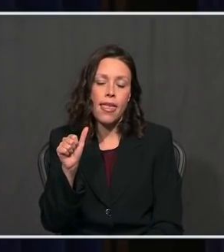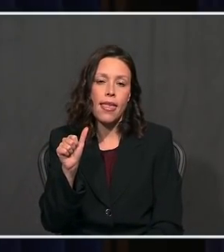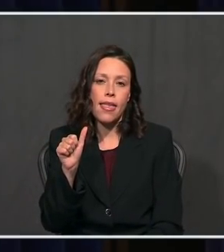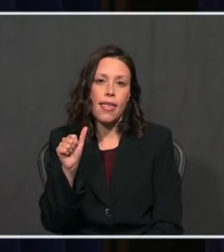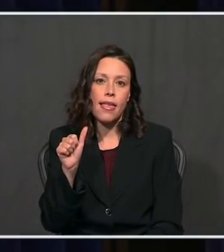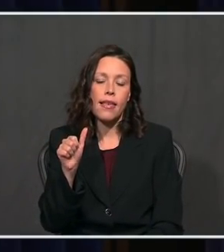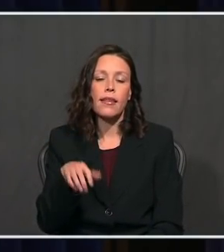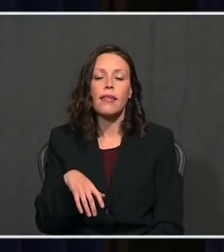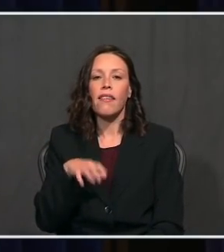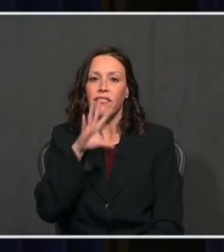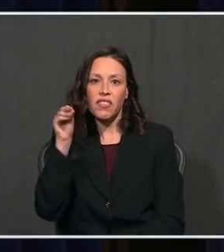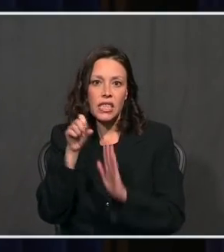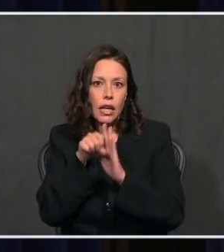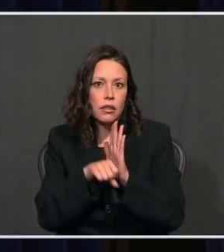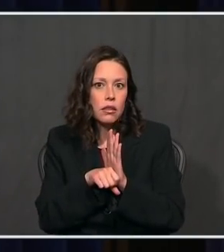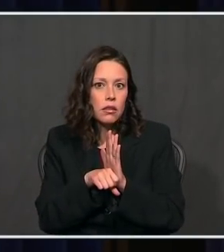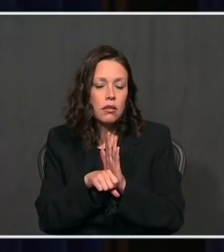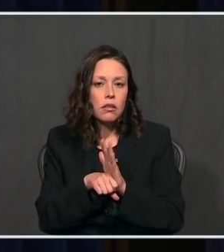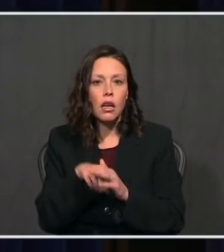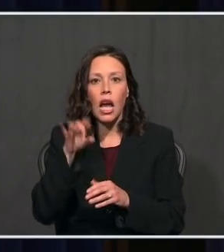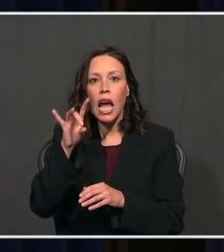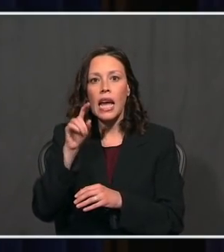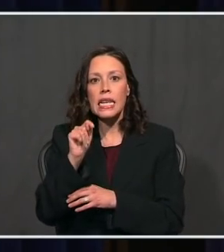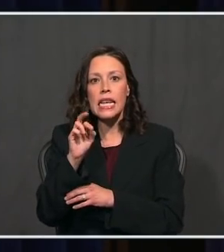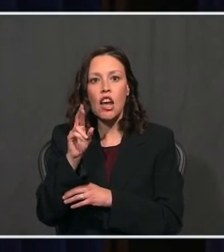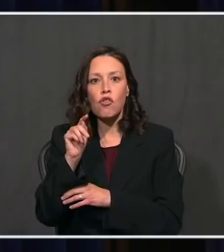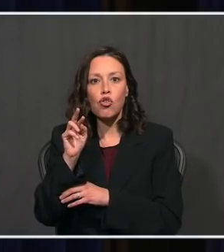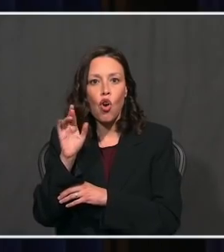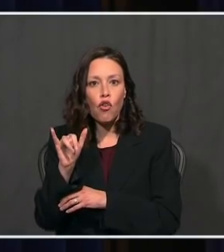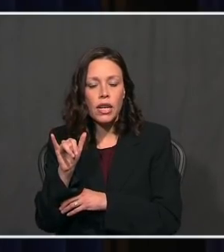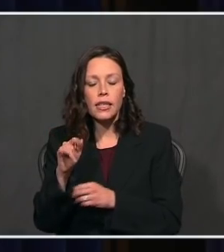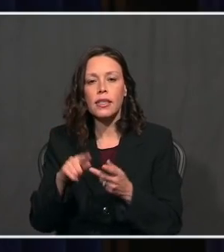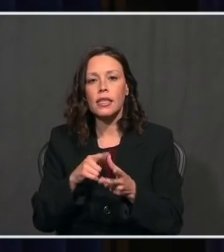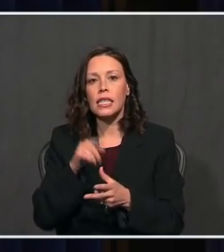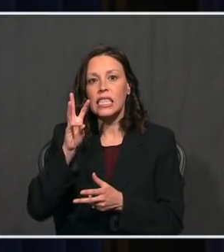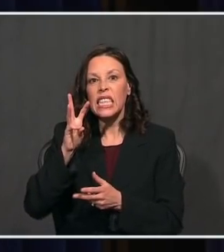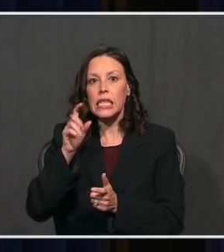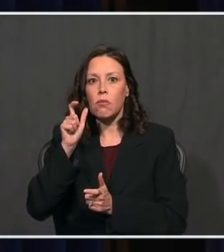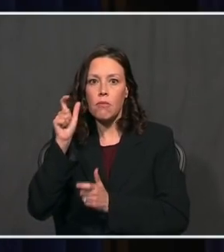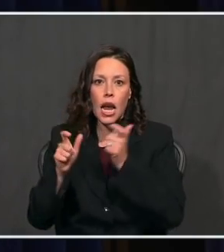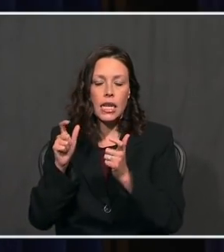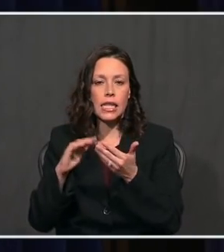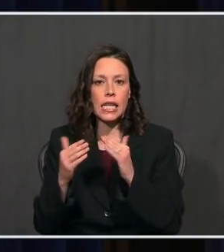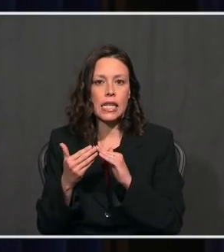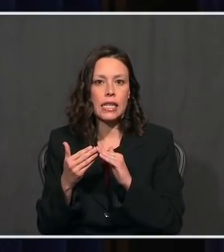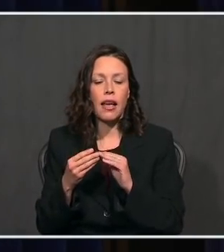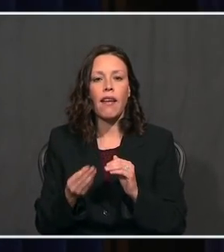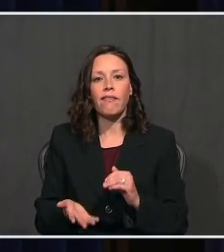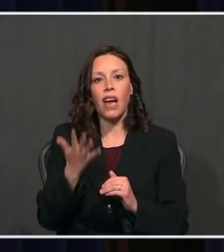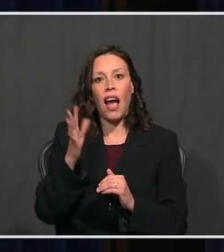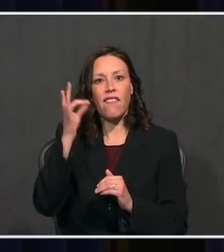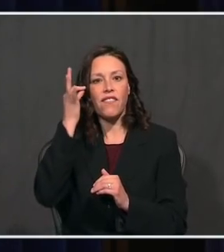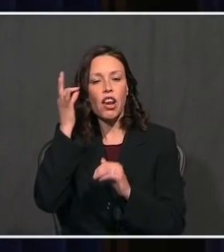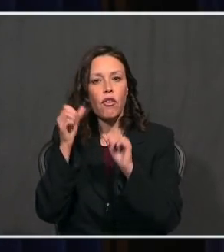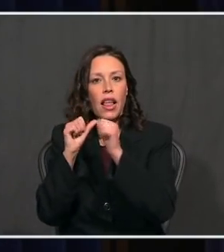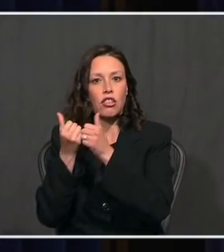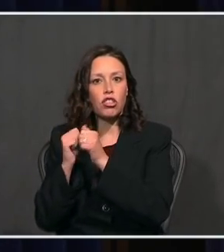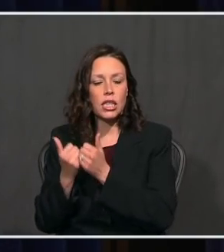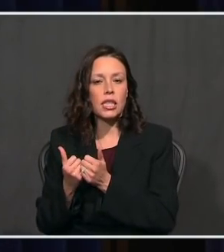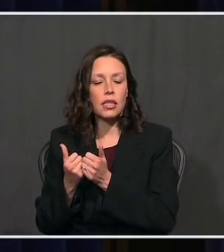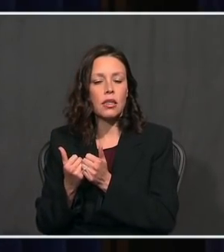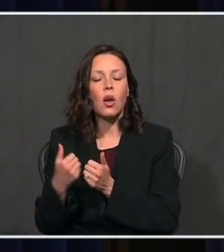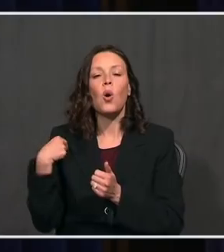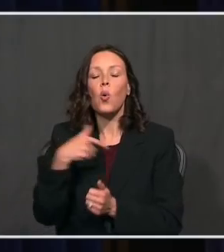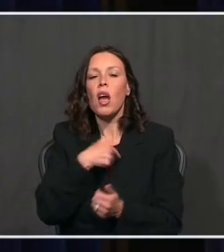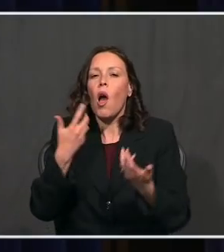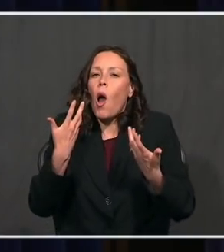America. 50 states, 8 territories, 6 mega cities, and 5 federal agencies. We